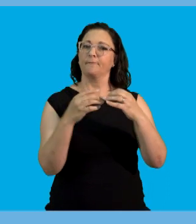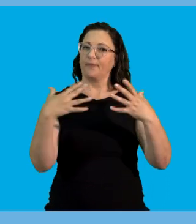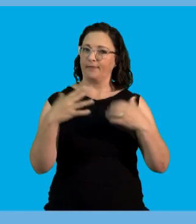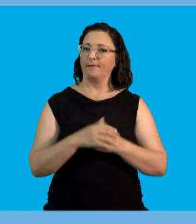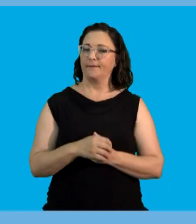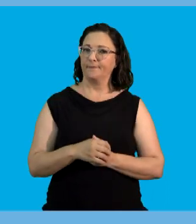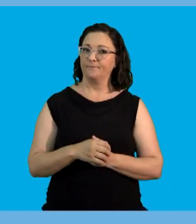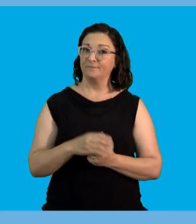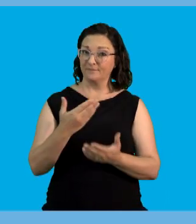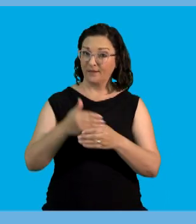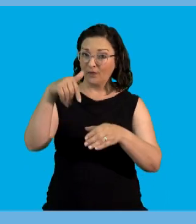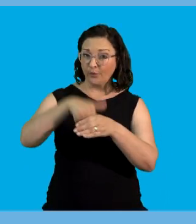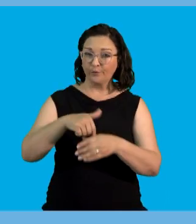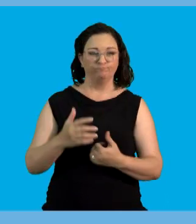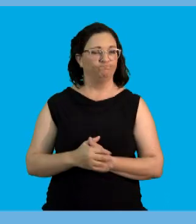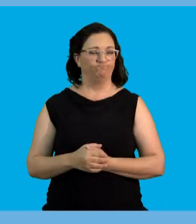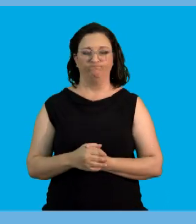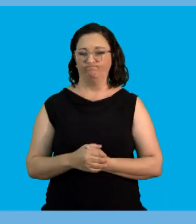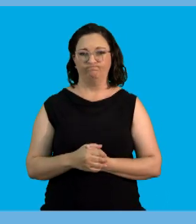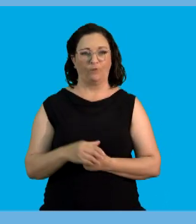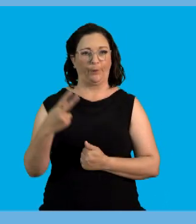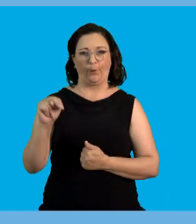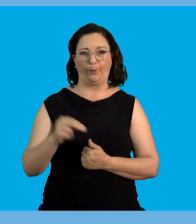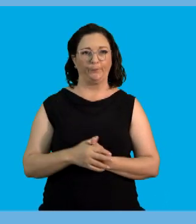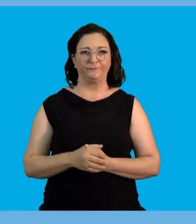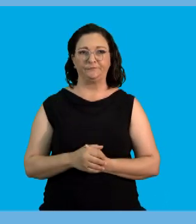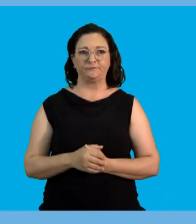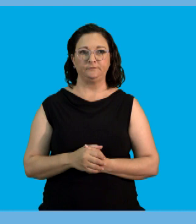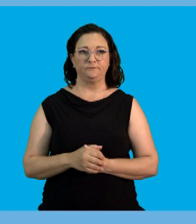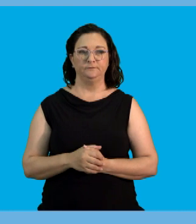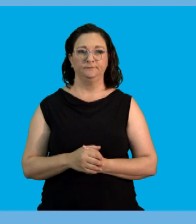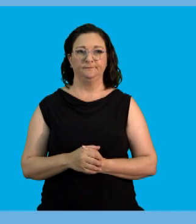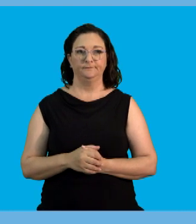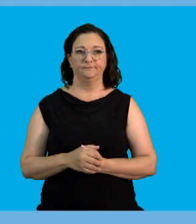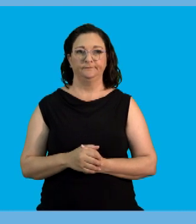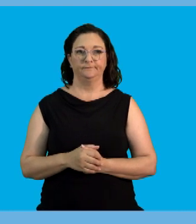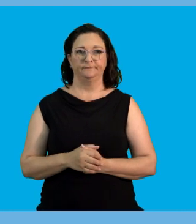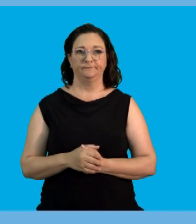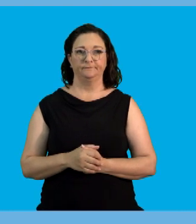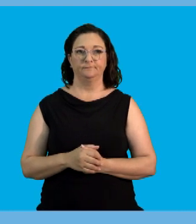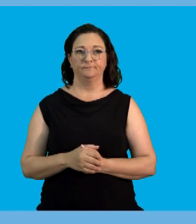larger, it won't be able to pass through that ring. So therefore, no.